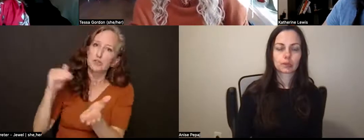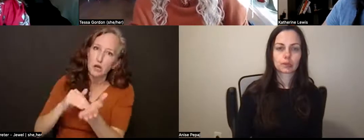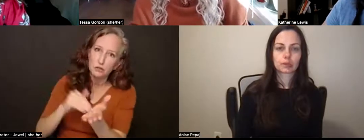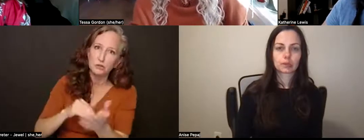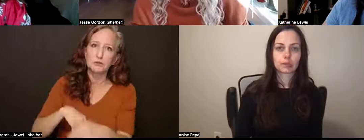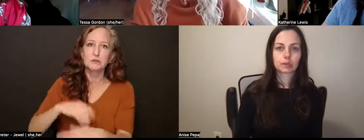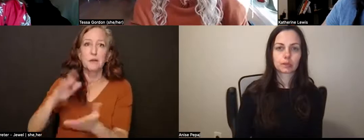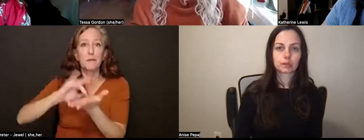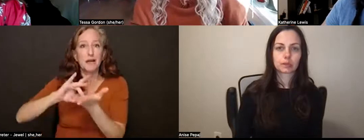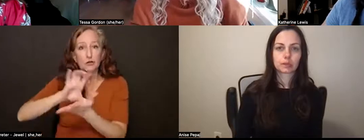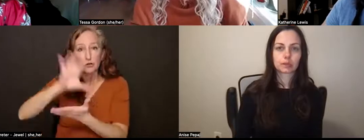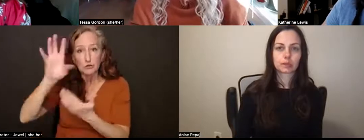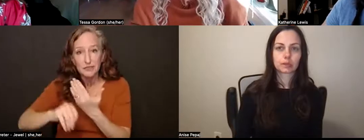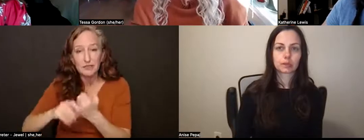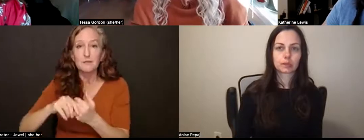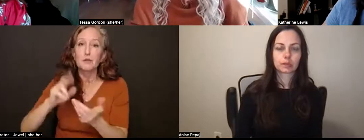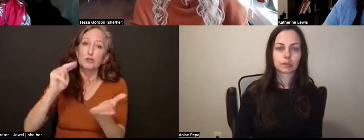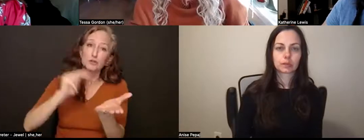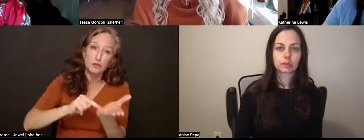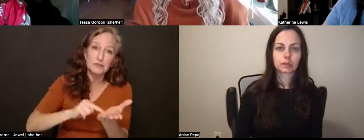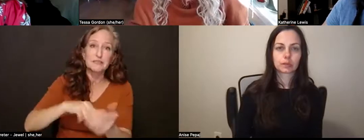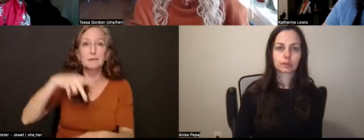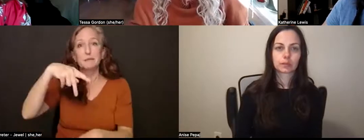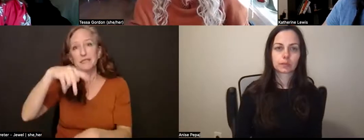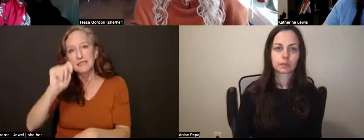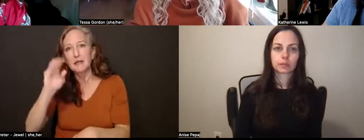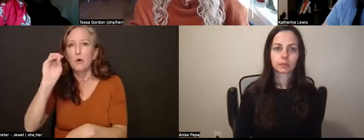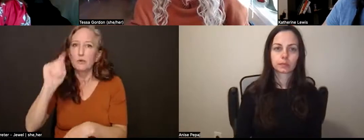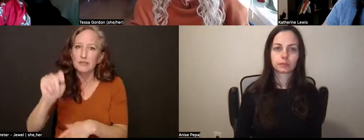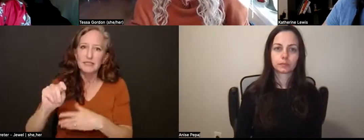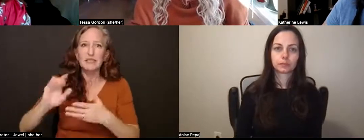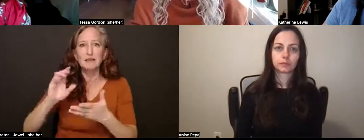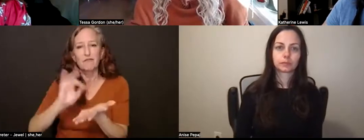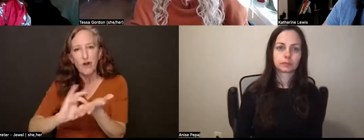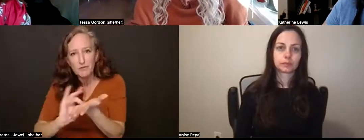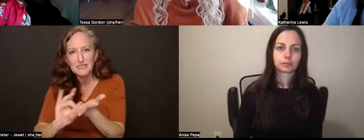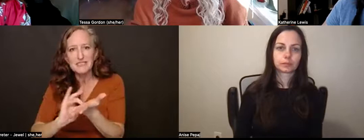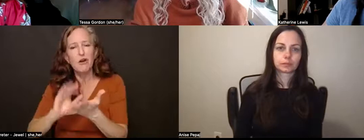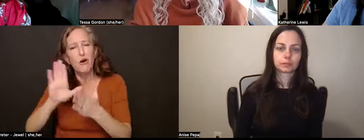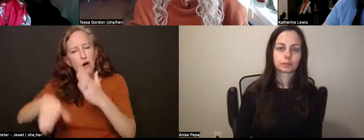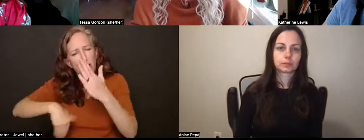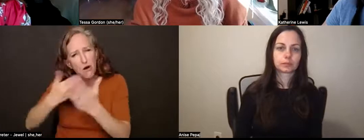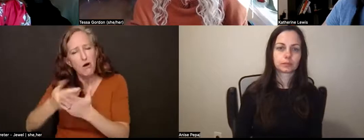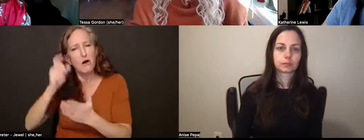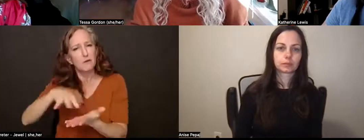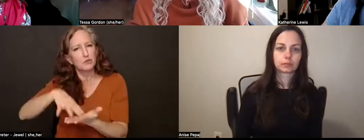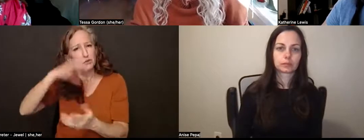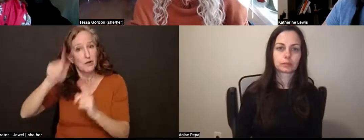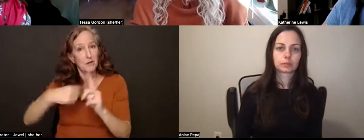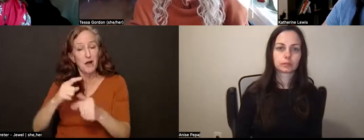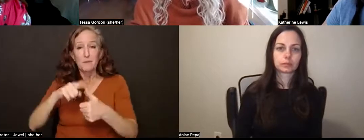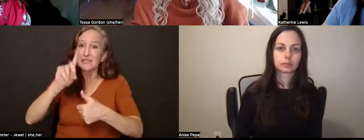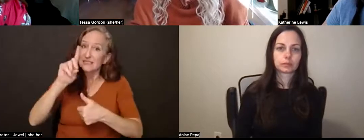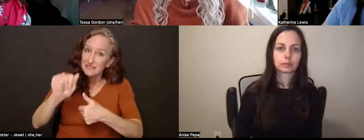nursing, PA, PT, OT, pharmacy, all needs to include sections about disability and about